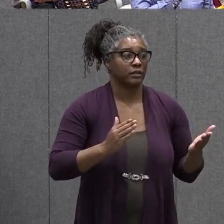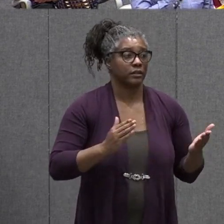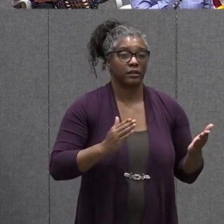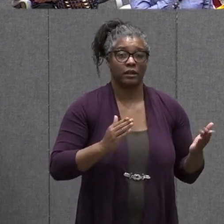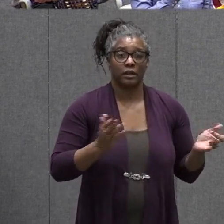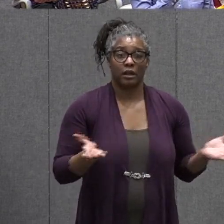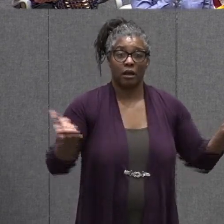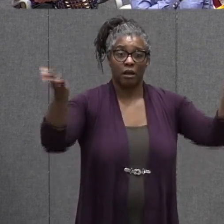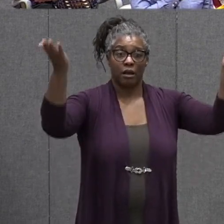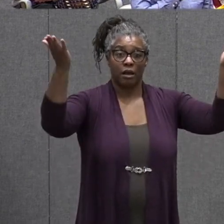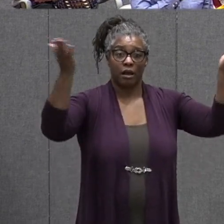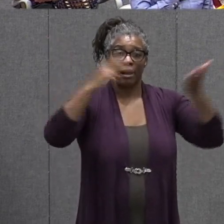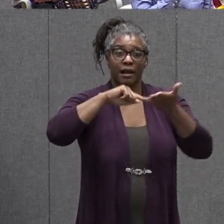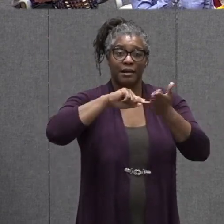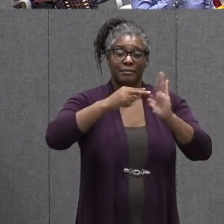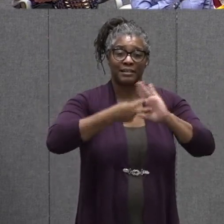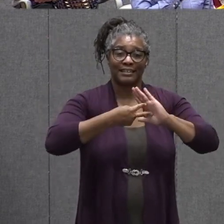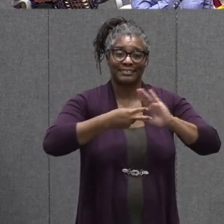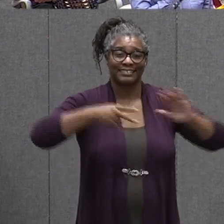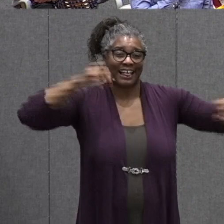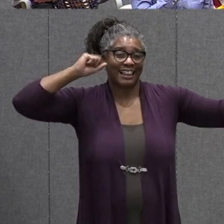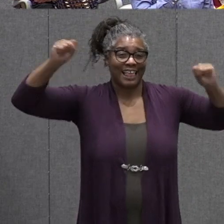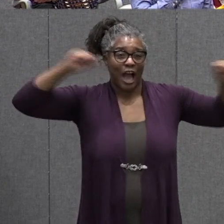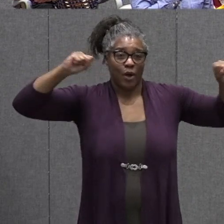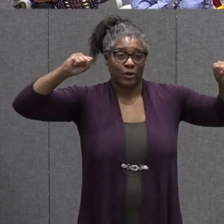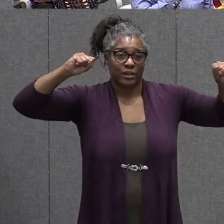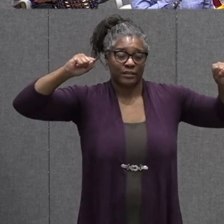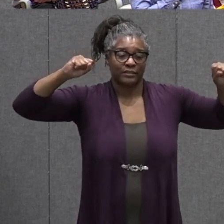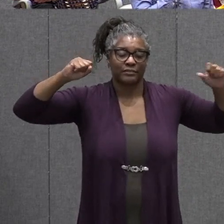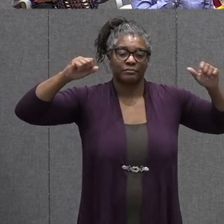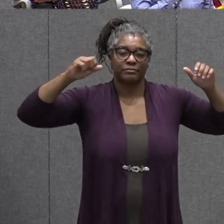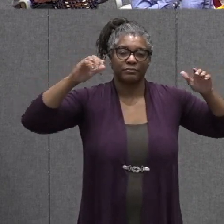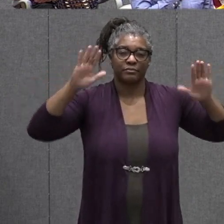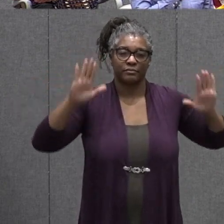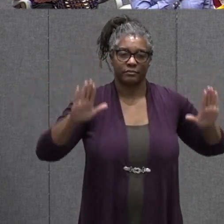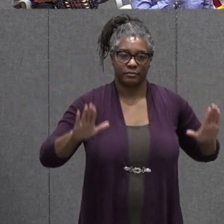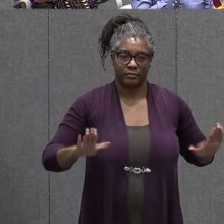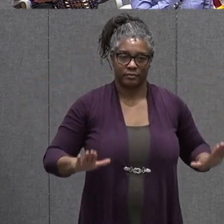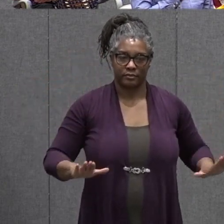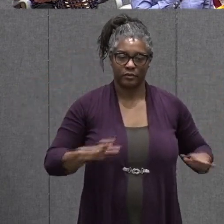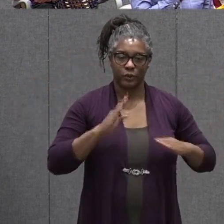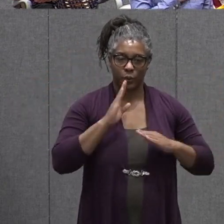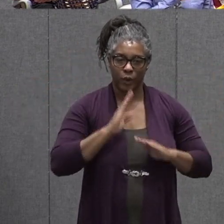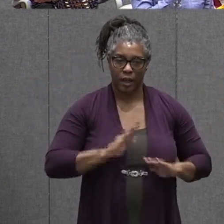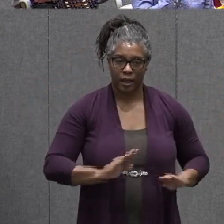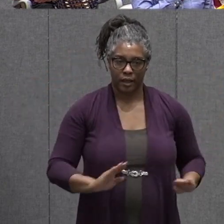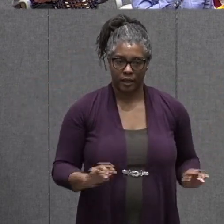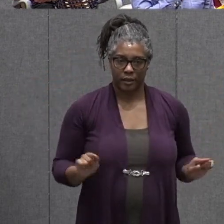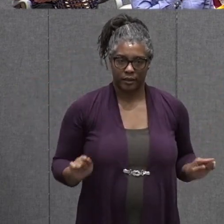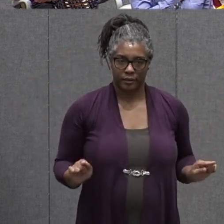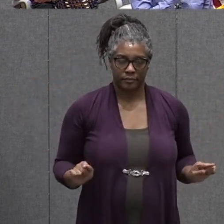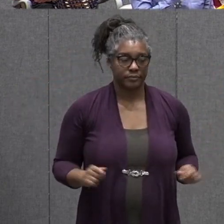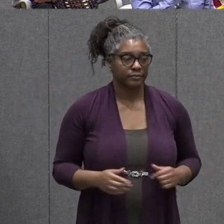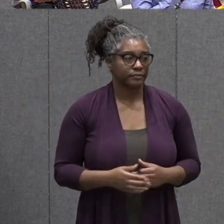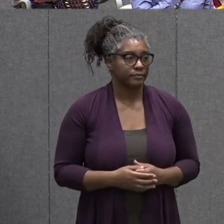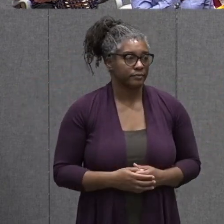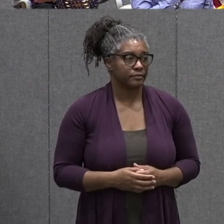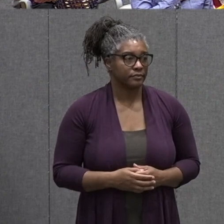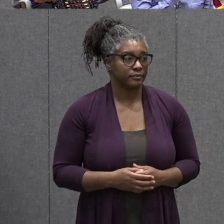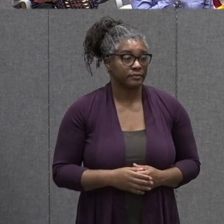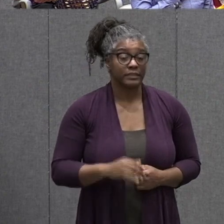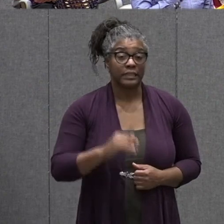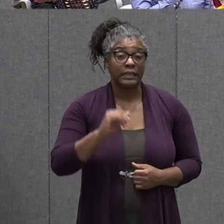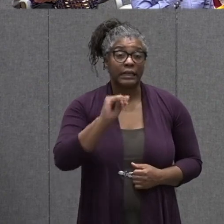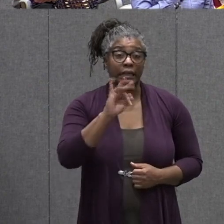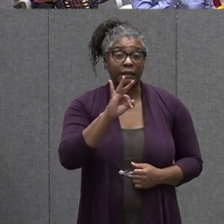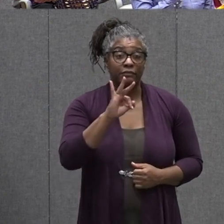louder as a whole and quieter as a whole. And if I walk up to an individual person and I do